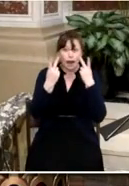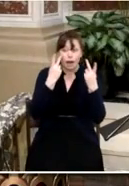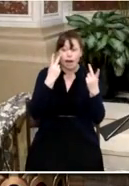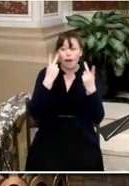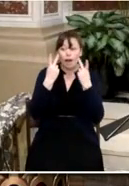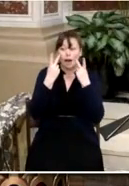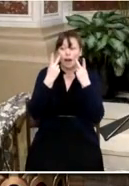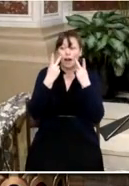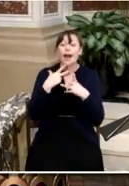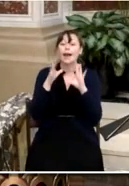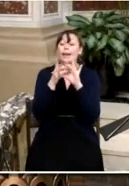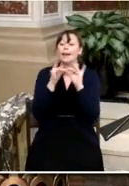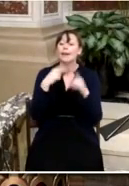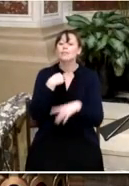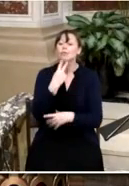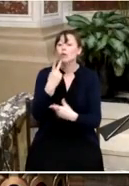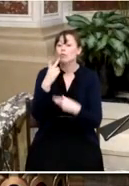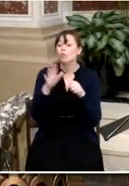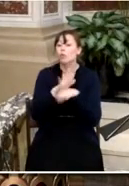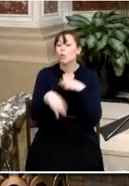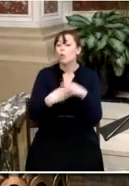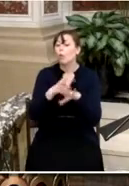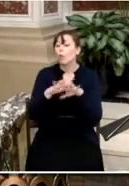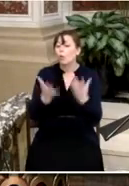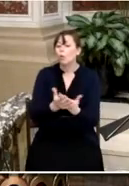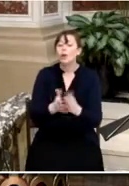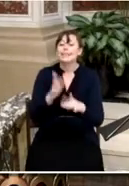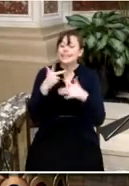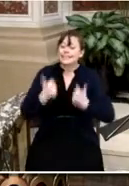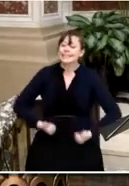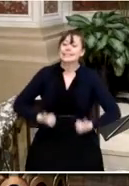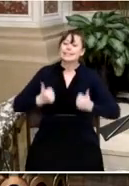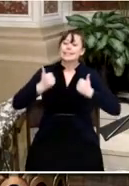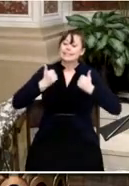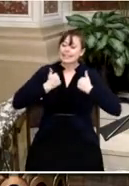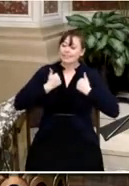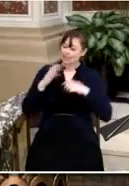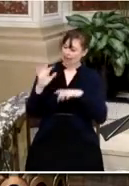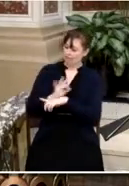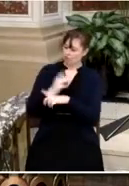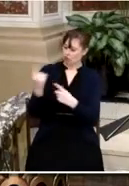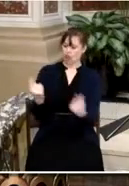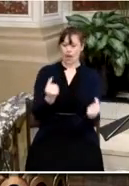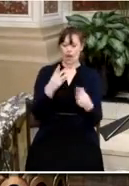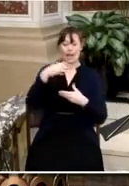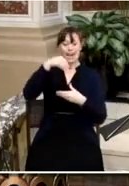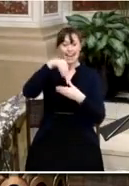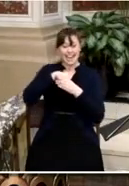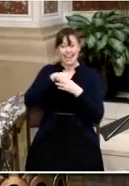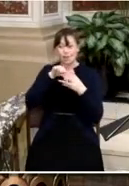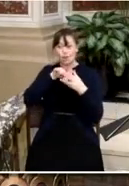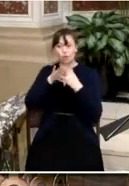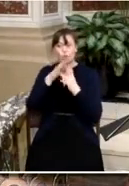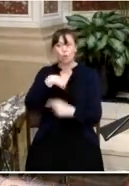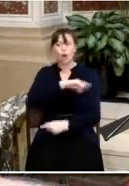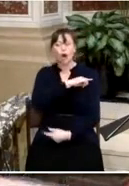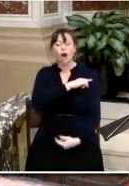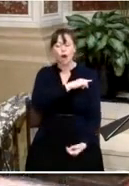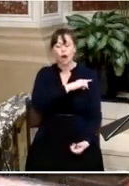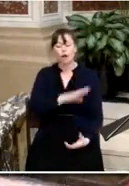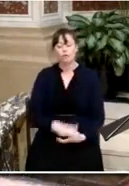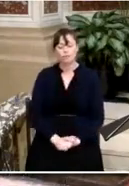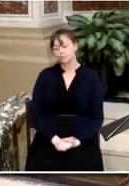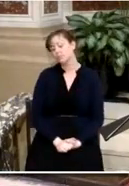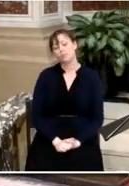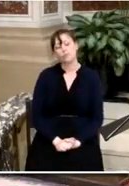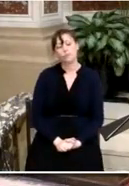and his voice in the world. He lives and functions in and through us. When